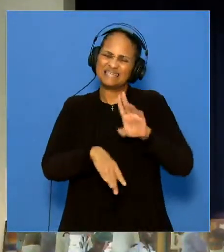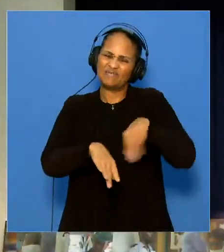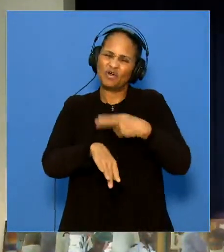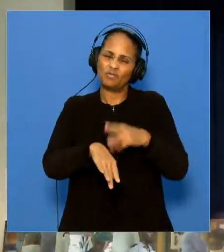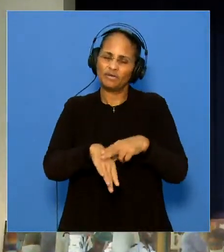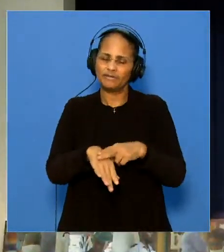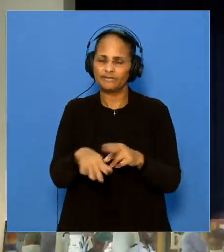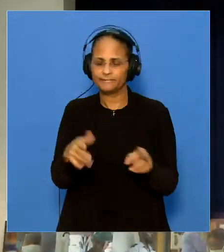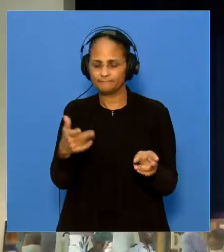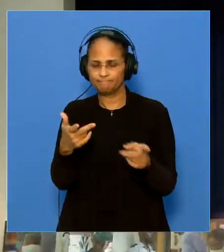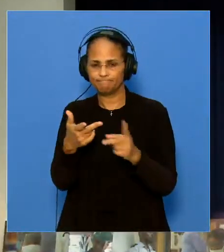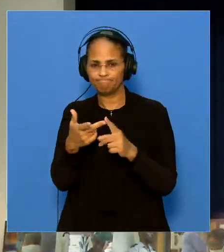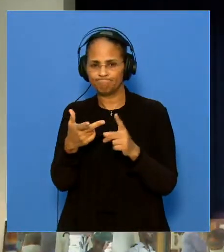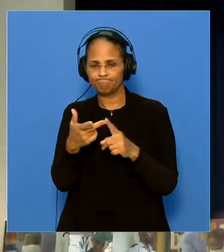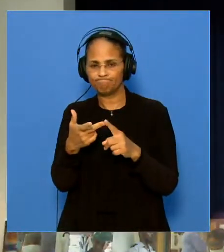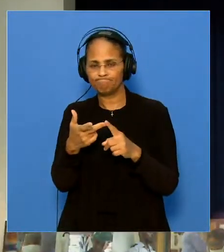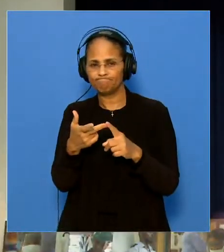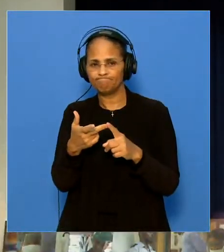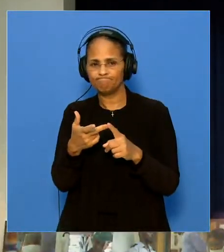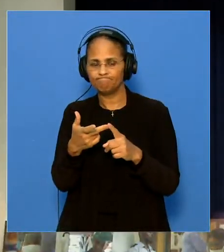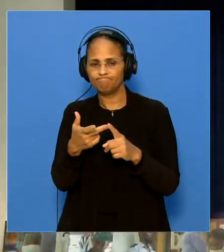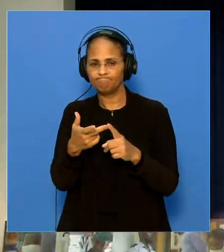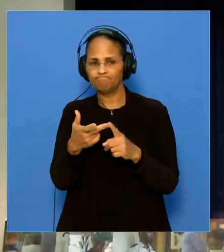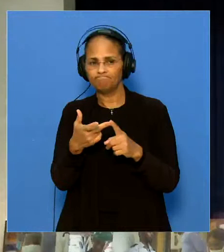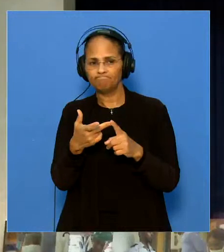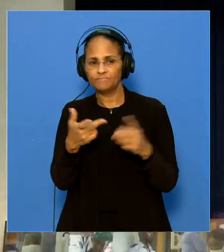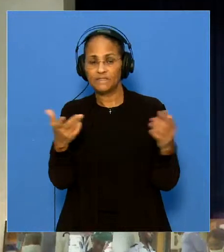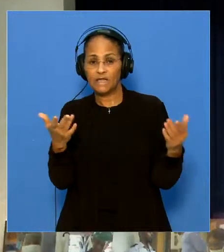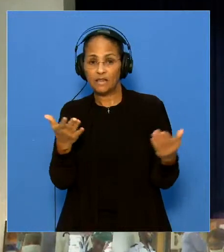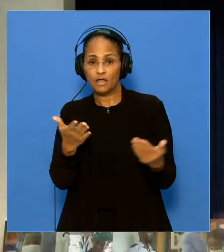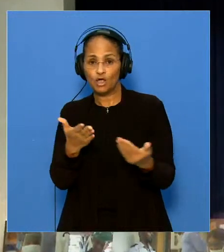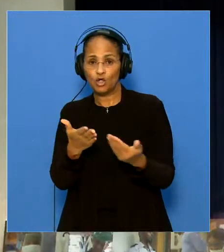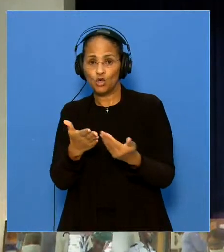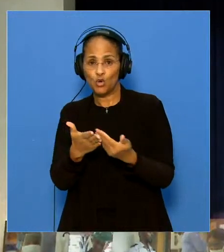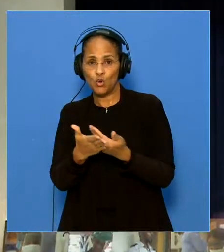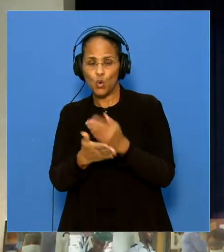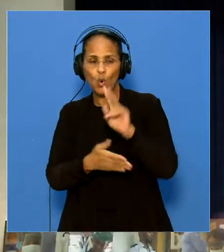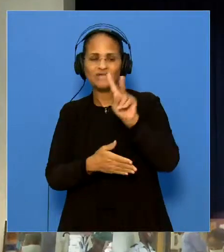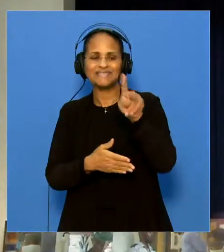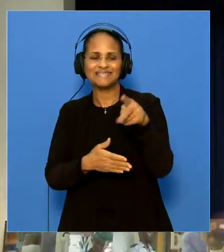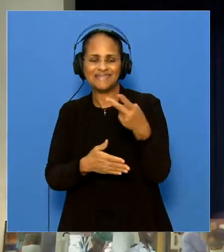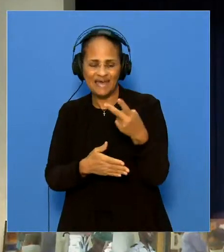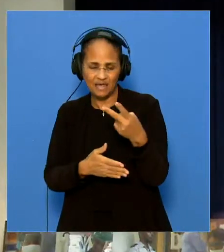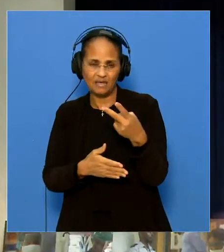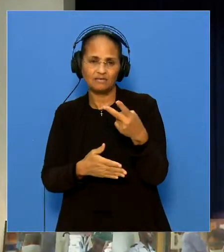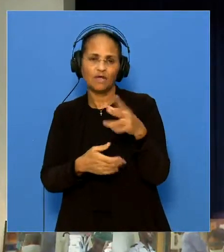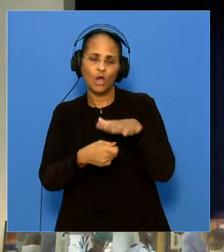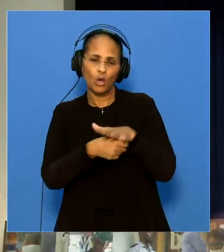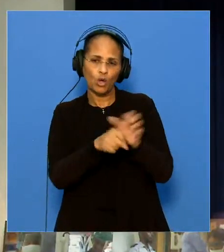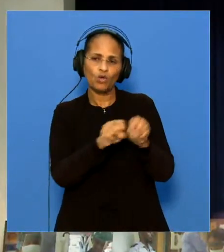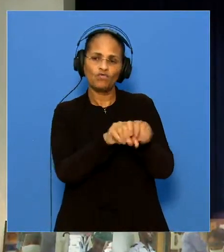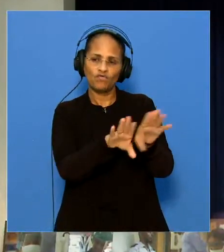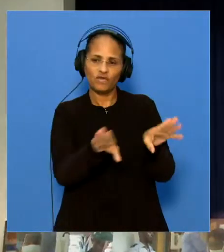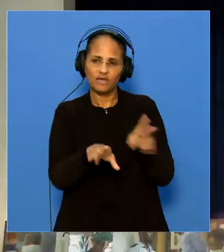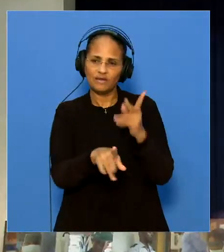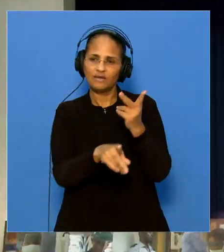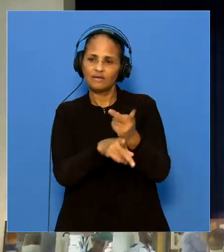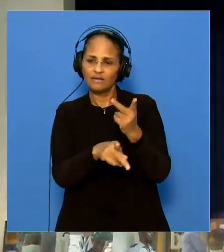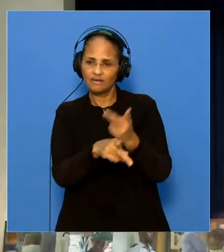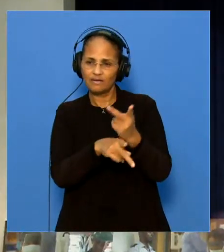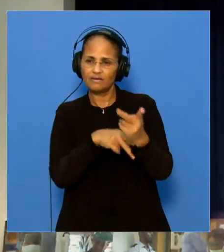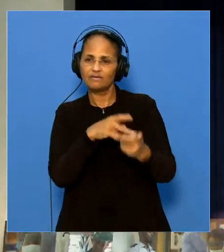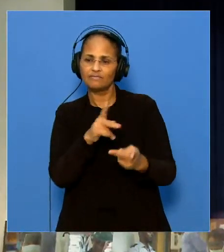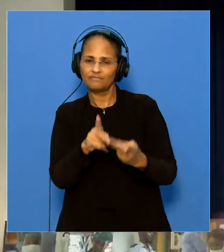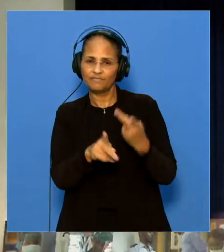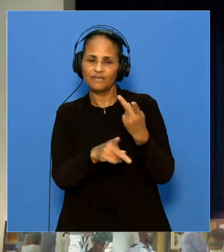My next question, pertaining to the new or the second strain of COVID-19, what steps is Bermuda